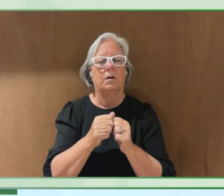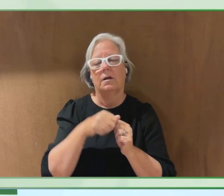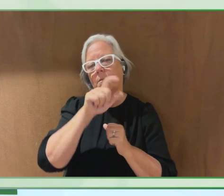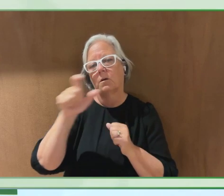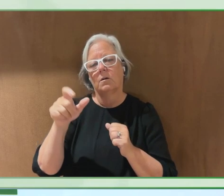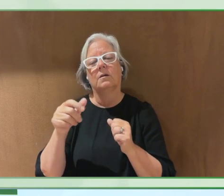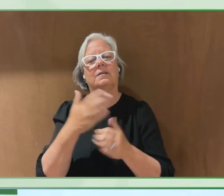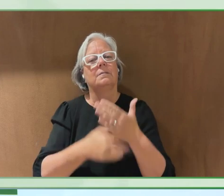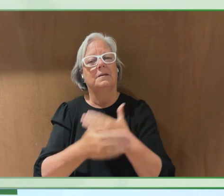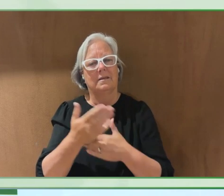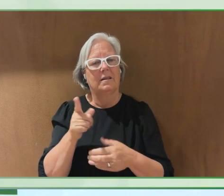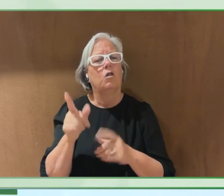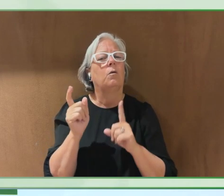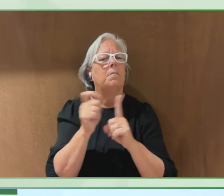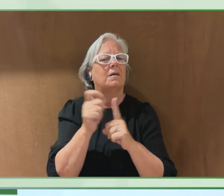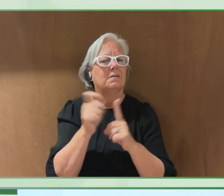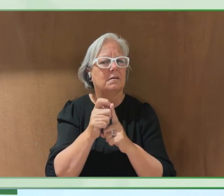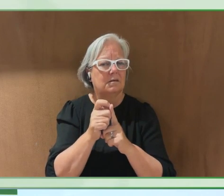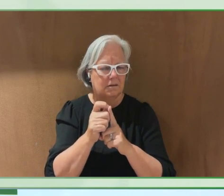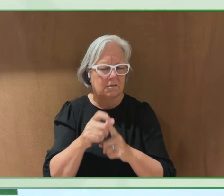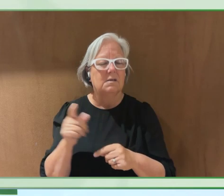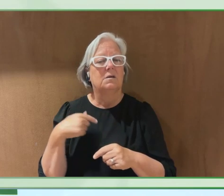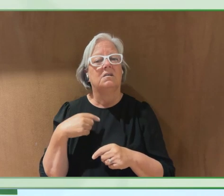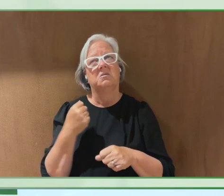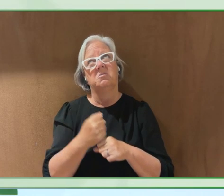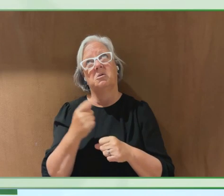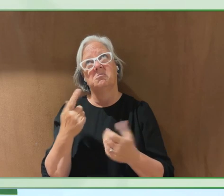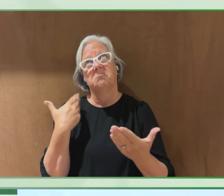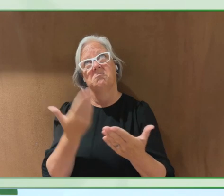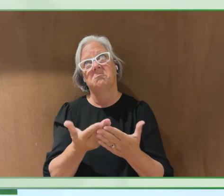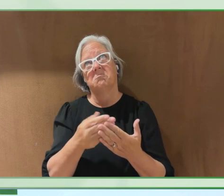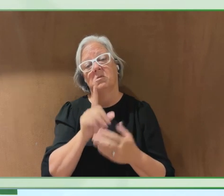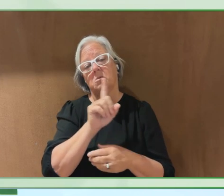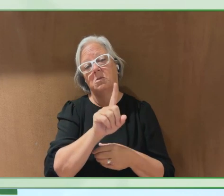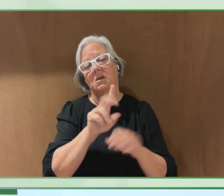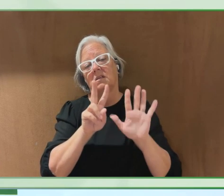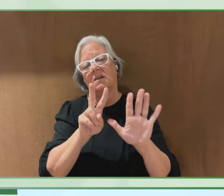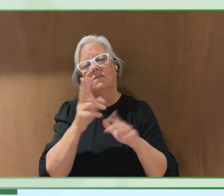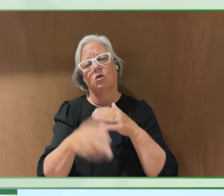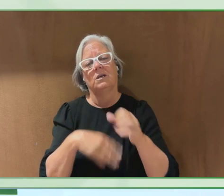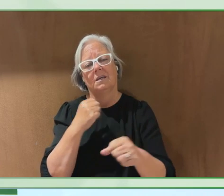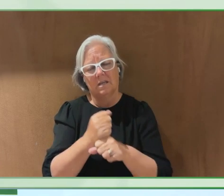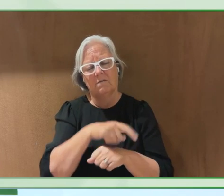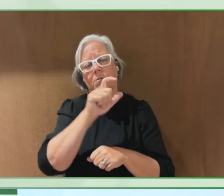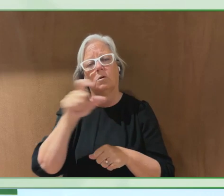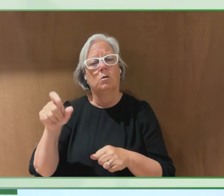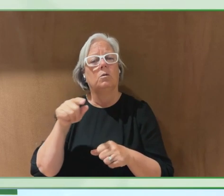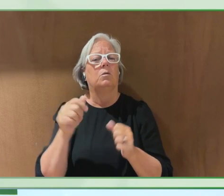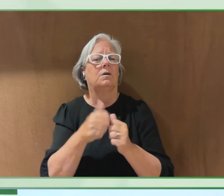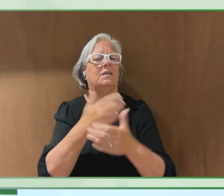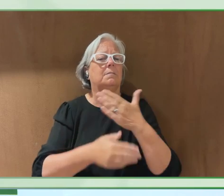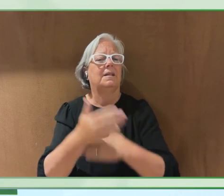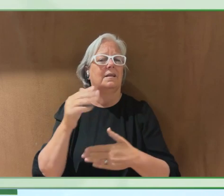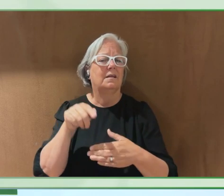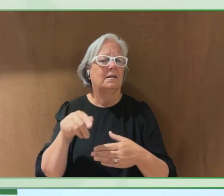for about 17 years for the inclusion of persons with disabilities. We work across 7 pillars. And next slide,